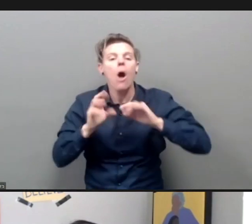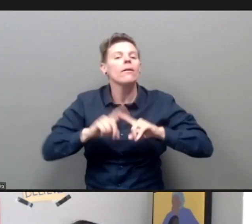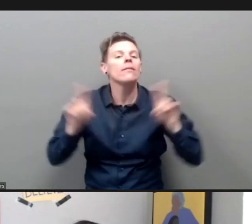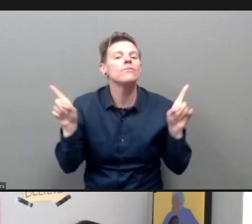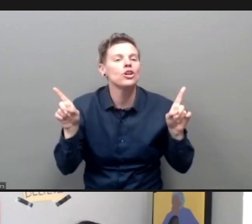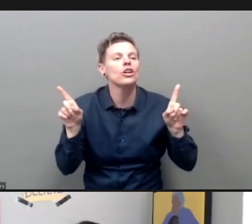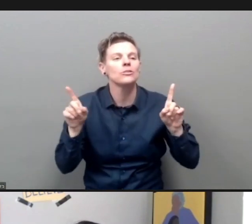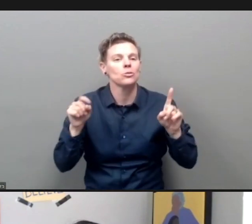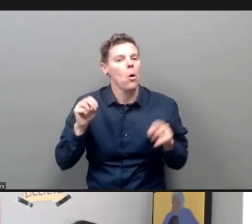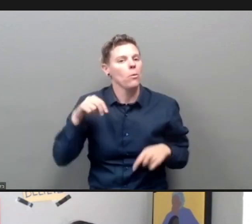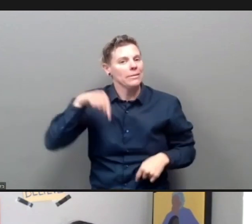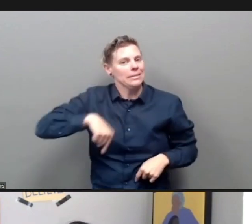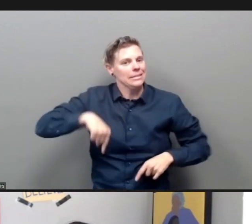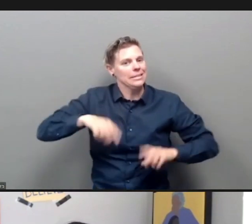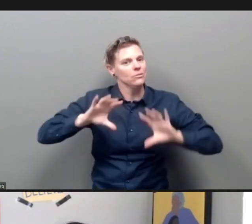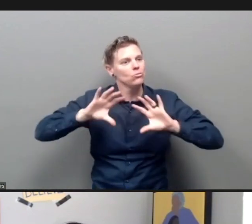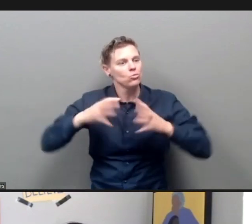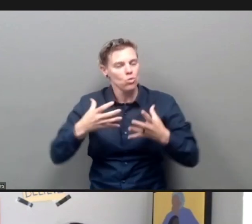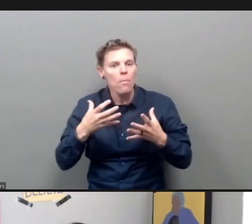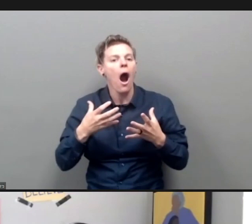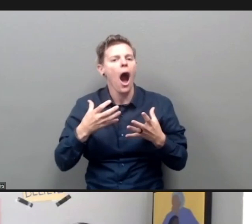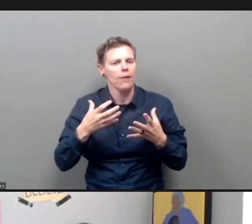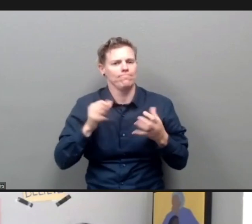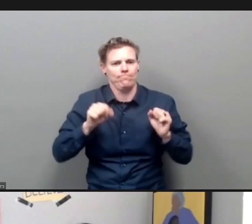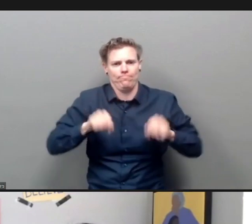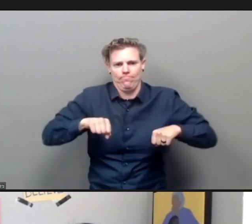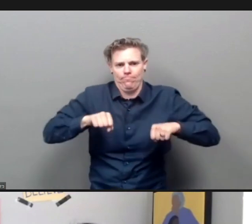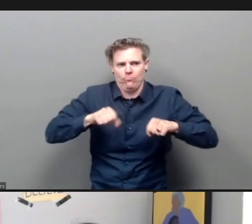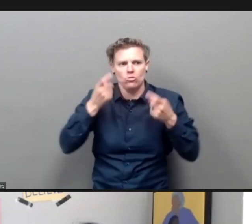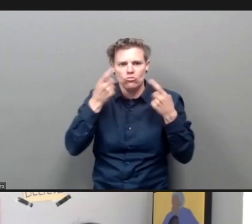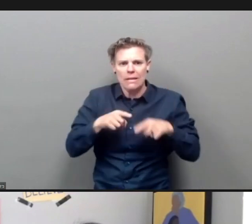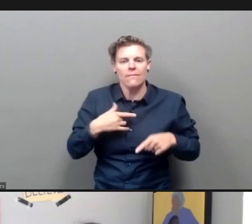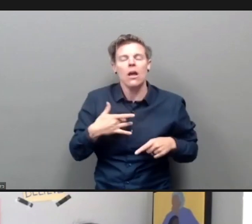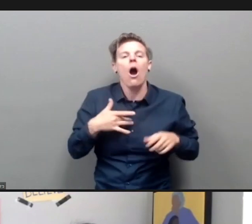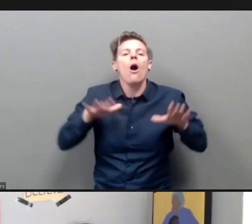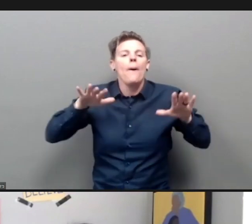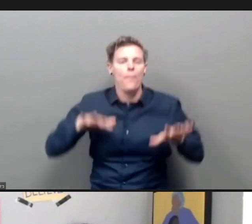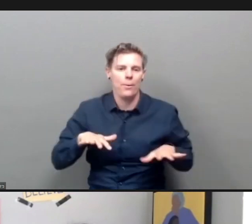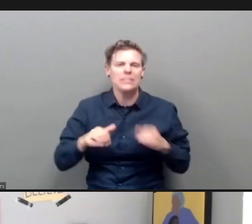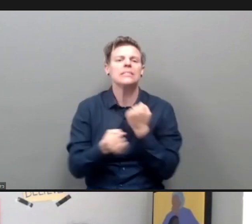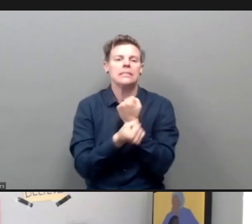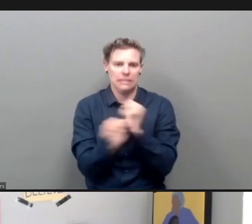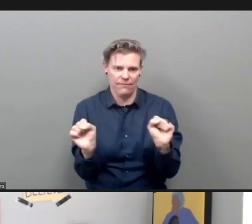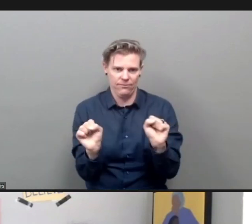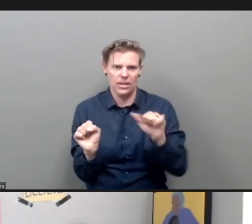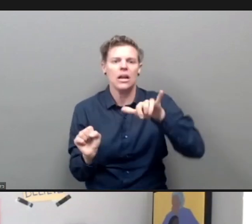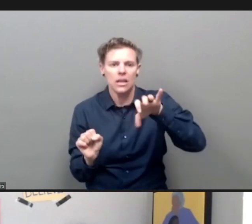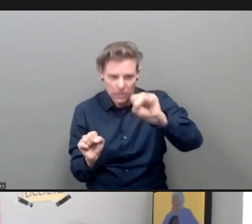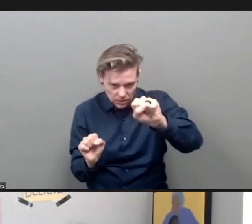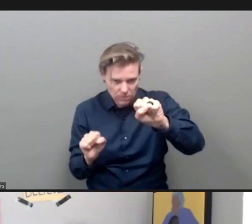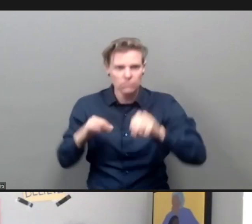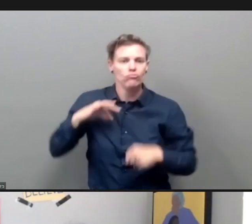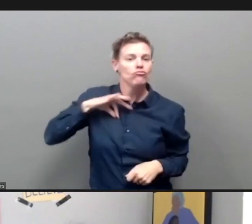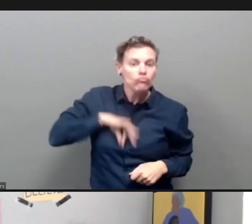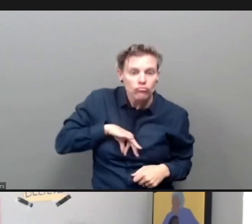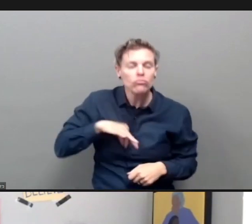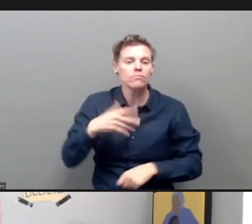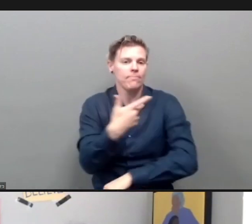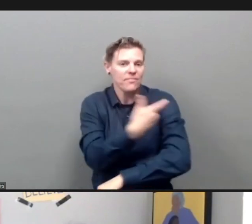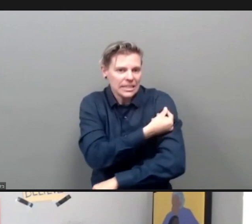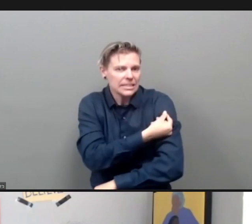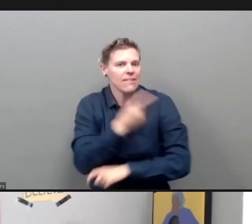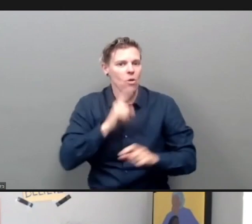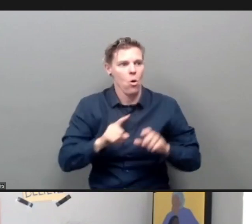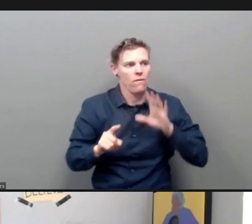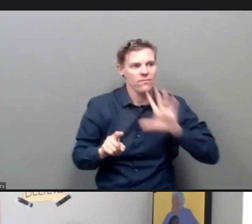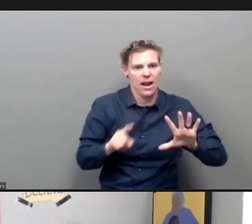that they're effective, and at the same time they are, that there's nothing about our population that would make us